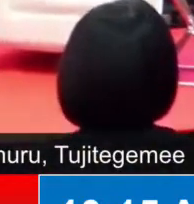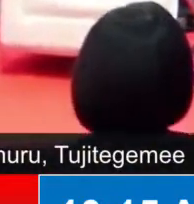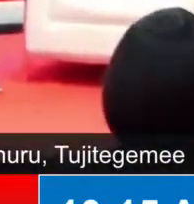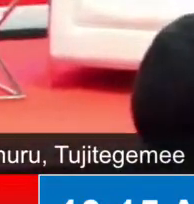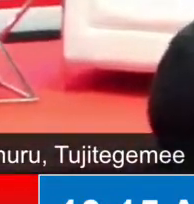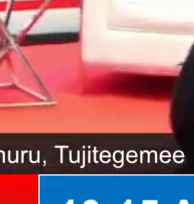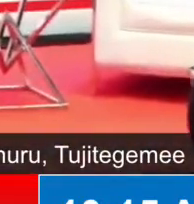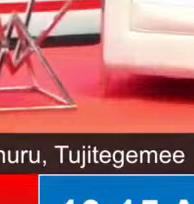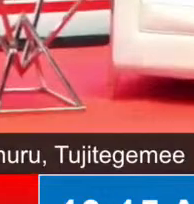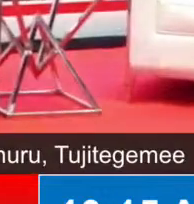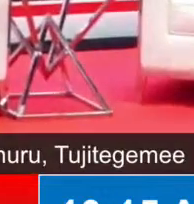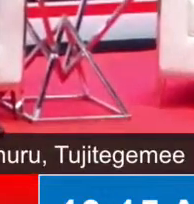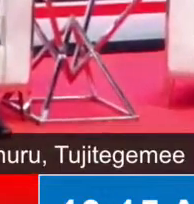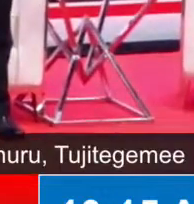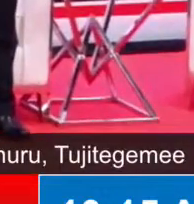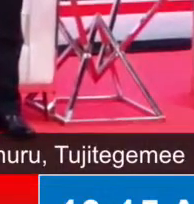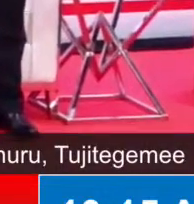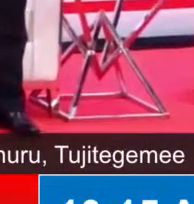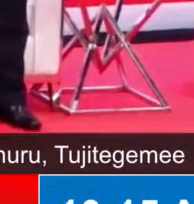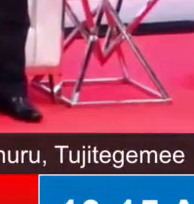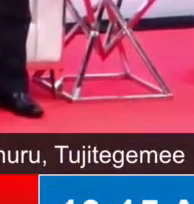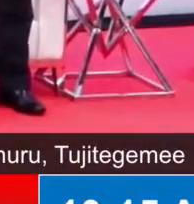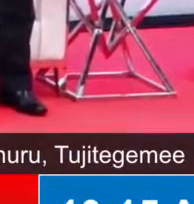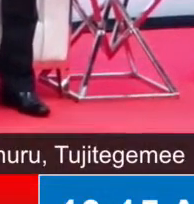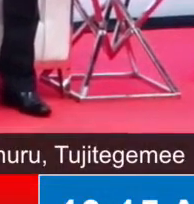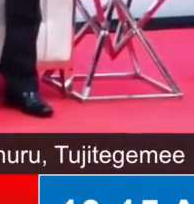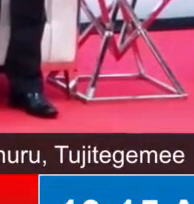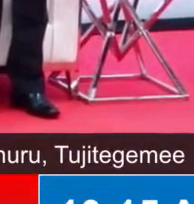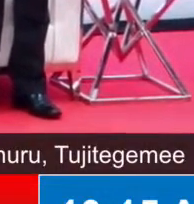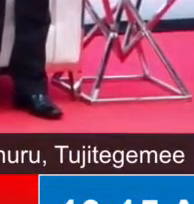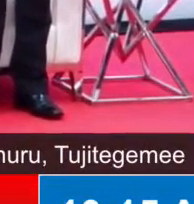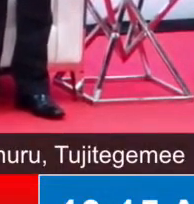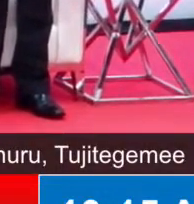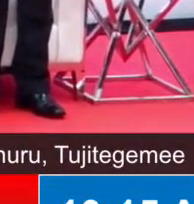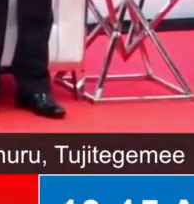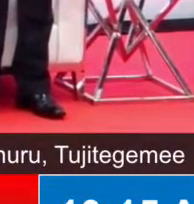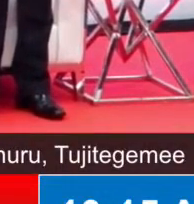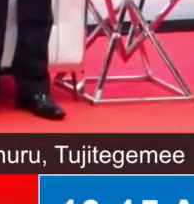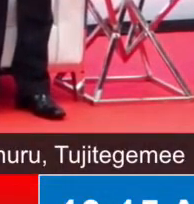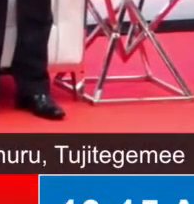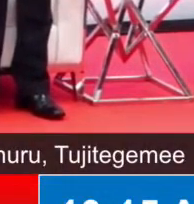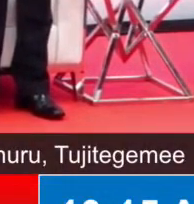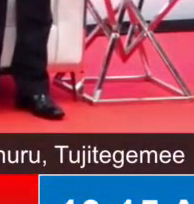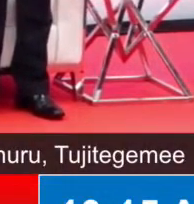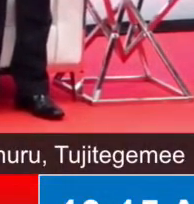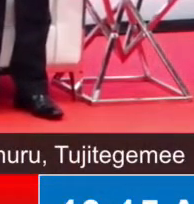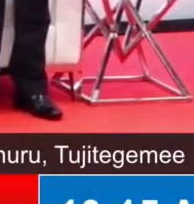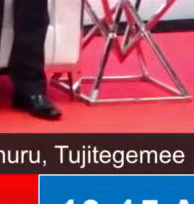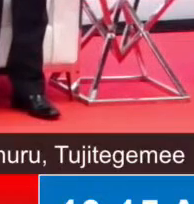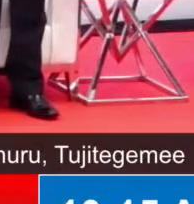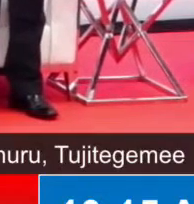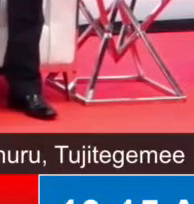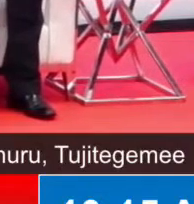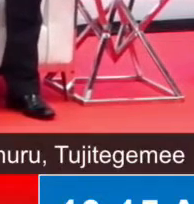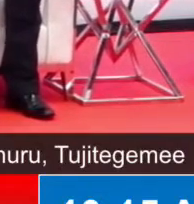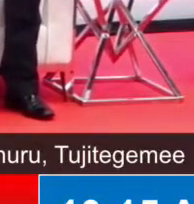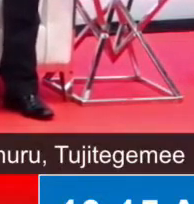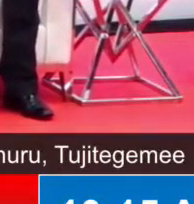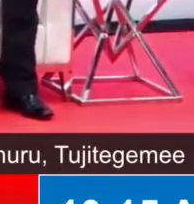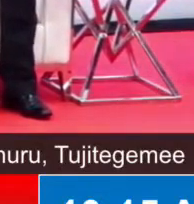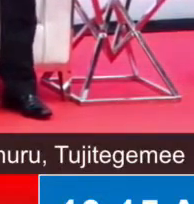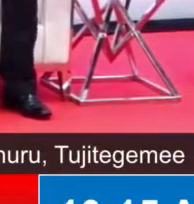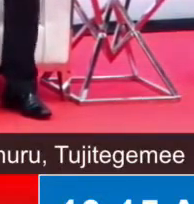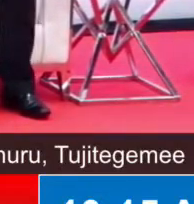will be offered by Mr. Mubarak Abdi Mohammed, who is an officer at Kra under